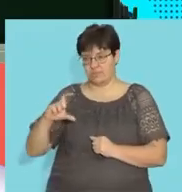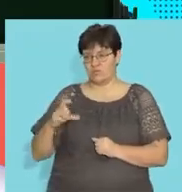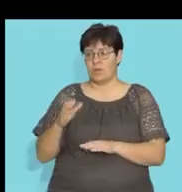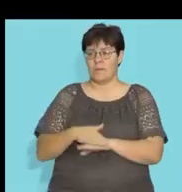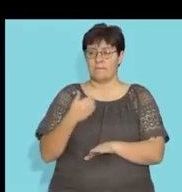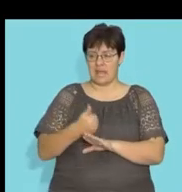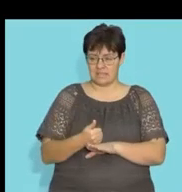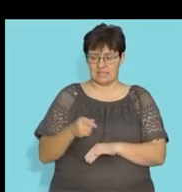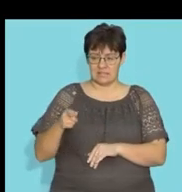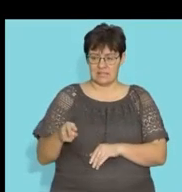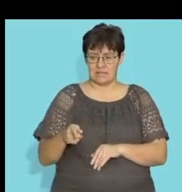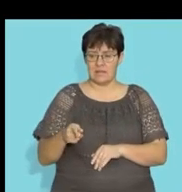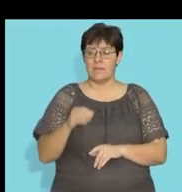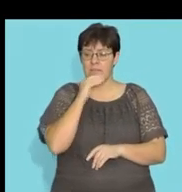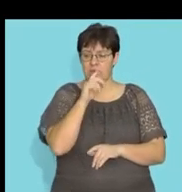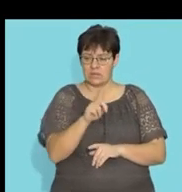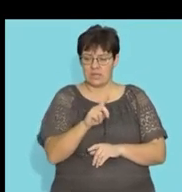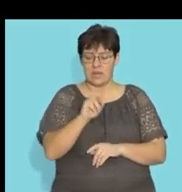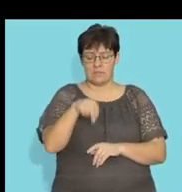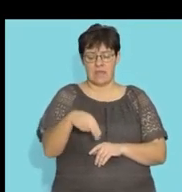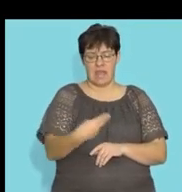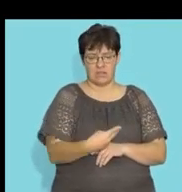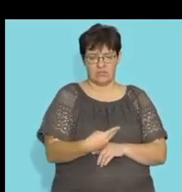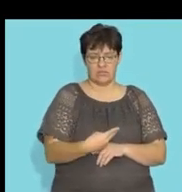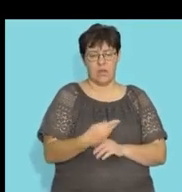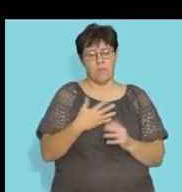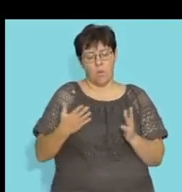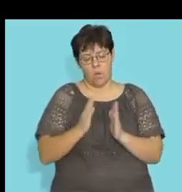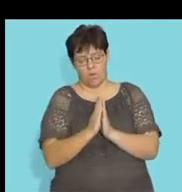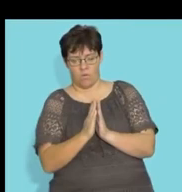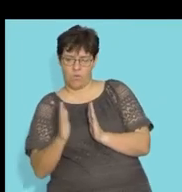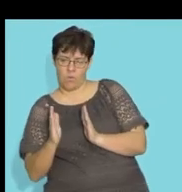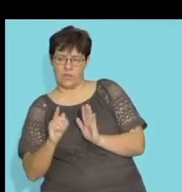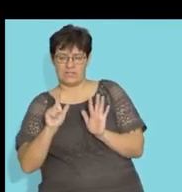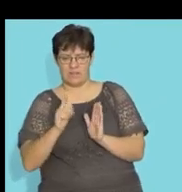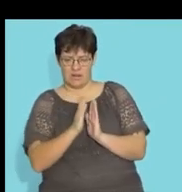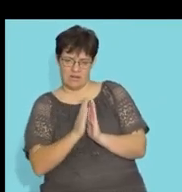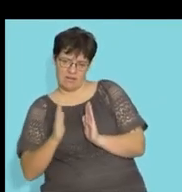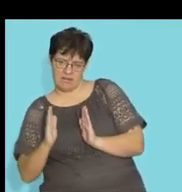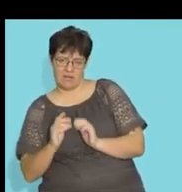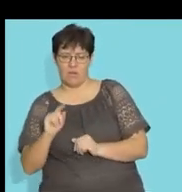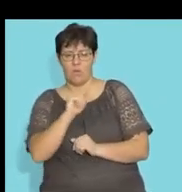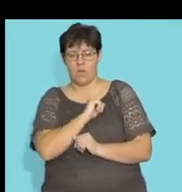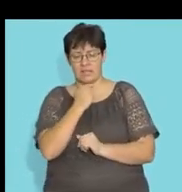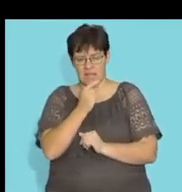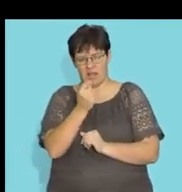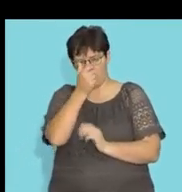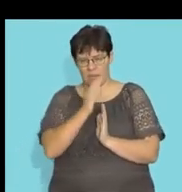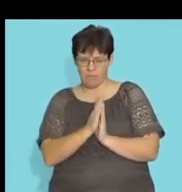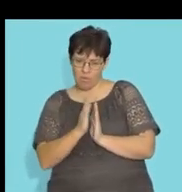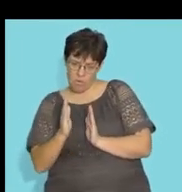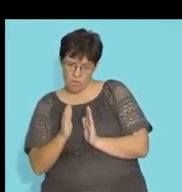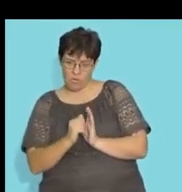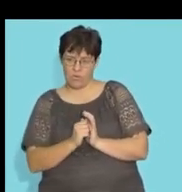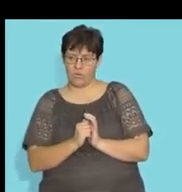a base, and a base means that the pH is slightly more than 7. Why do I say it's